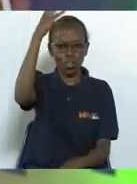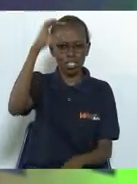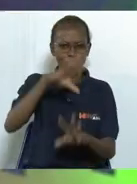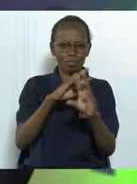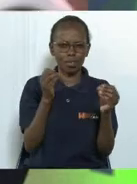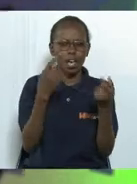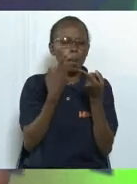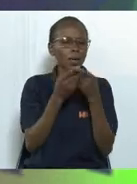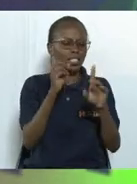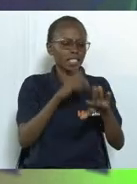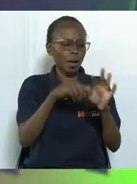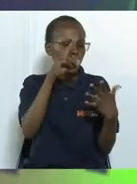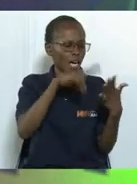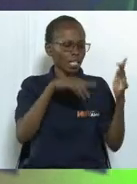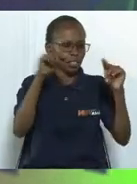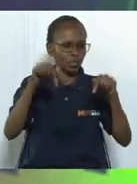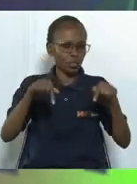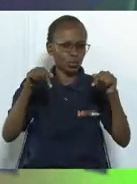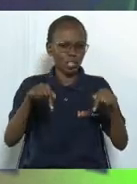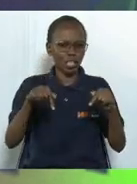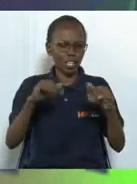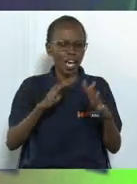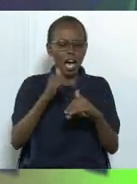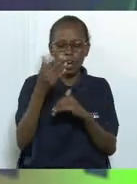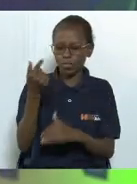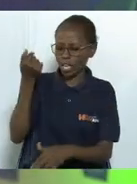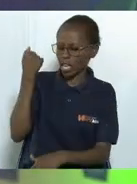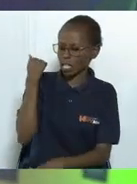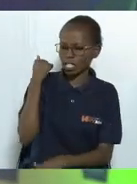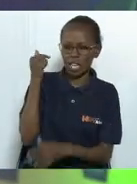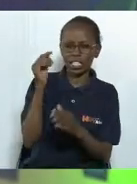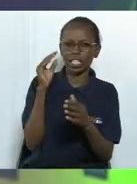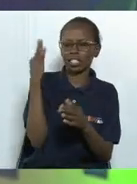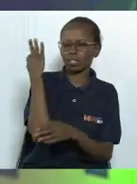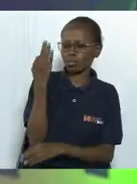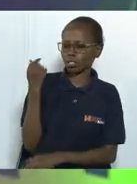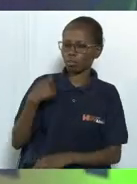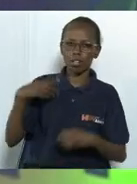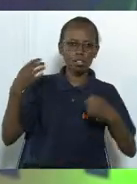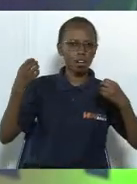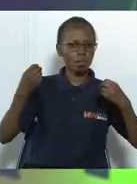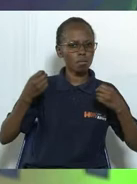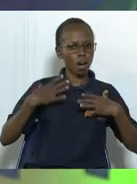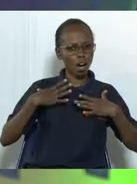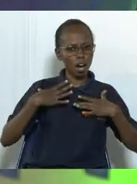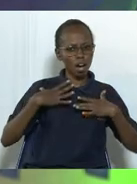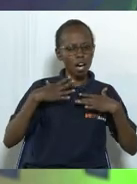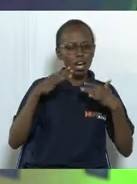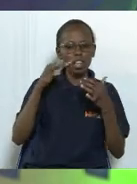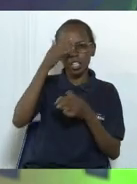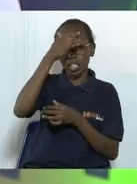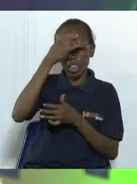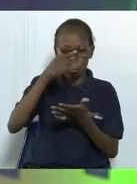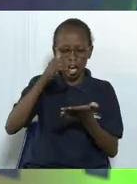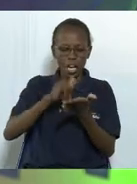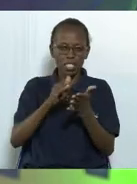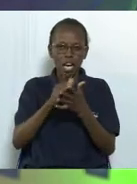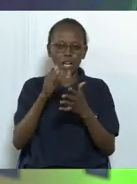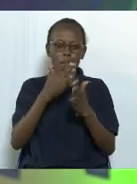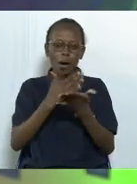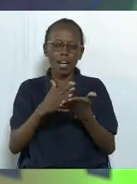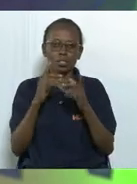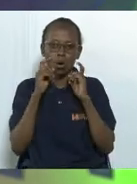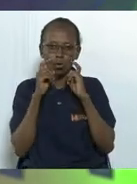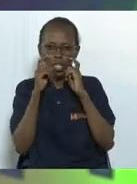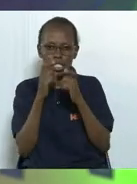But when I read it today, after yesterday's sermon, I was shocked, because those are part of the sins